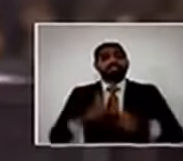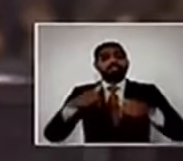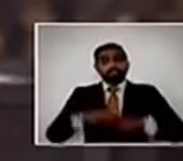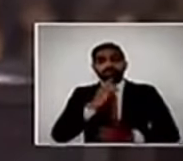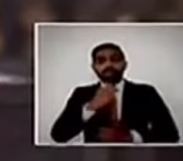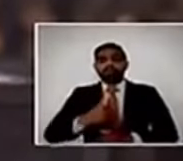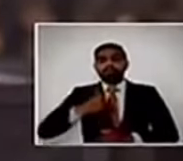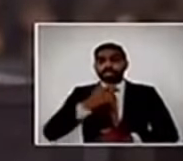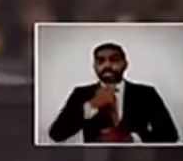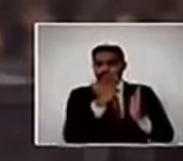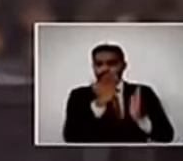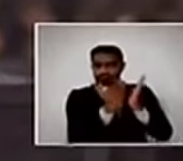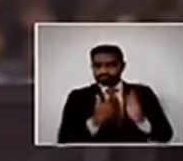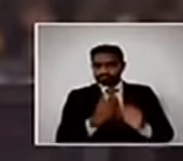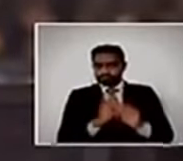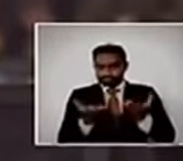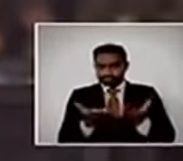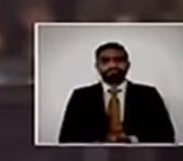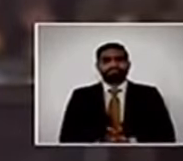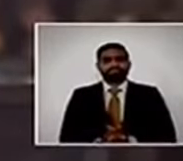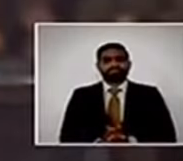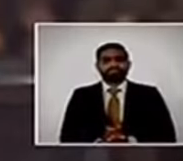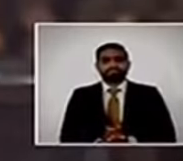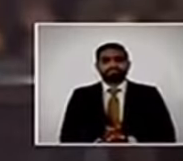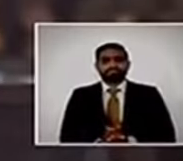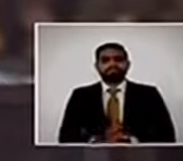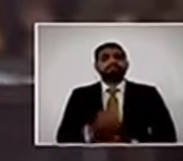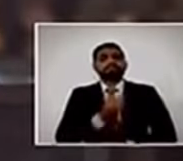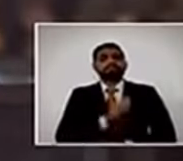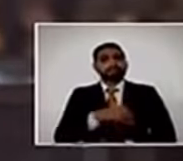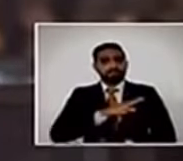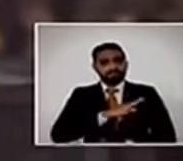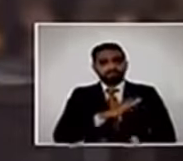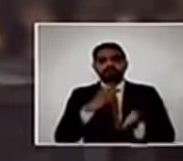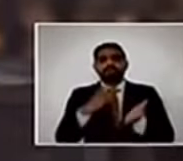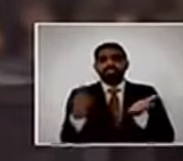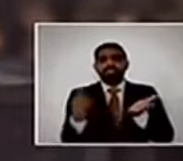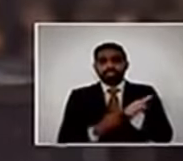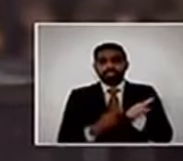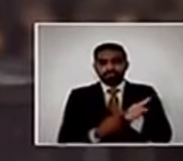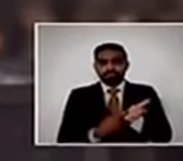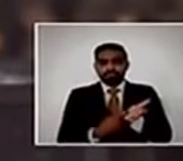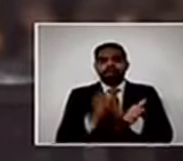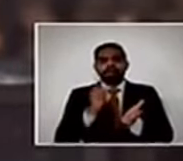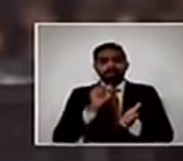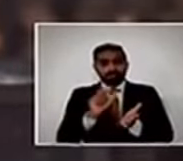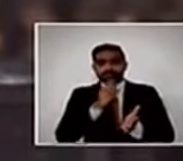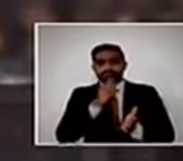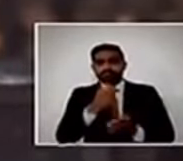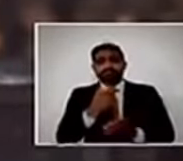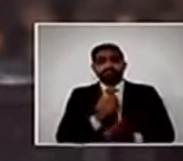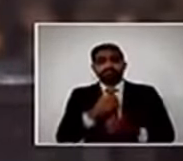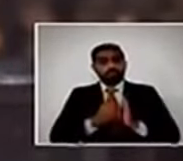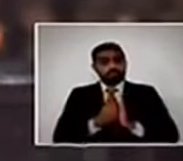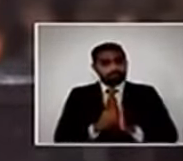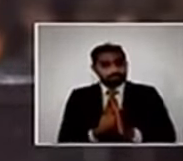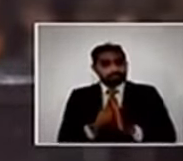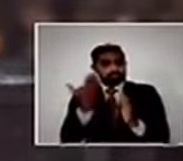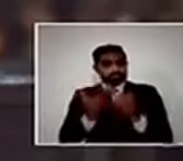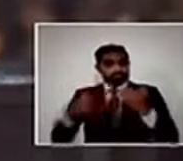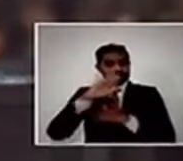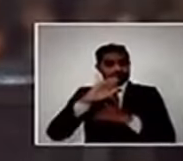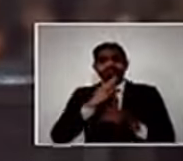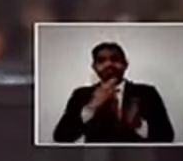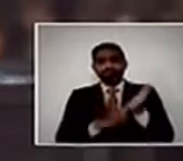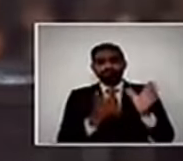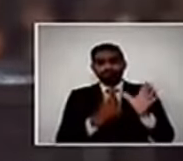day. Mahanayaka of the Ramanya sect, Aggamaha Pandita, most venerable Napane Premasiri Thera, passed away